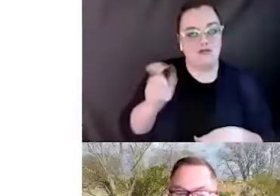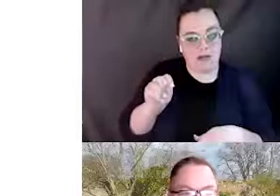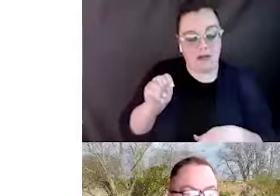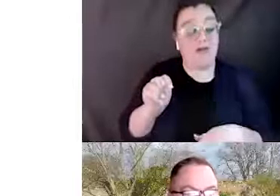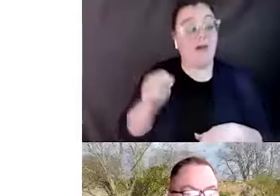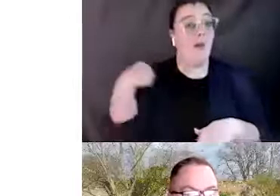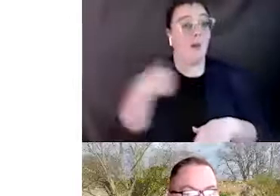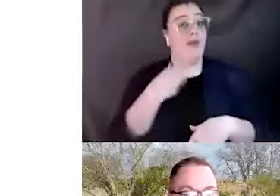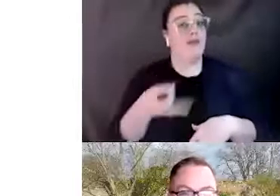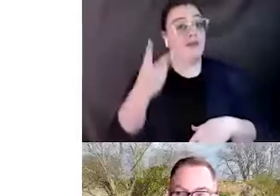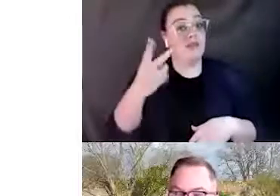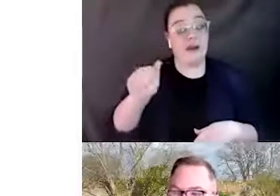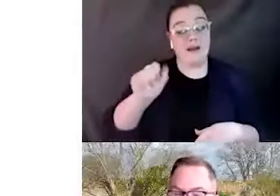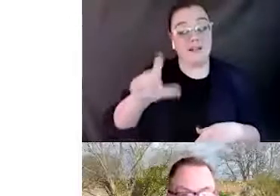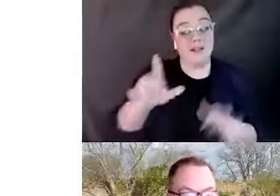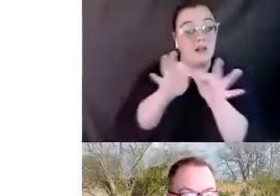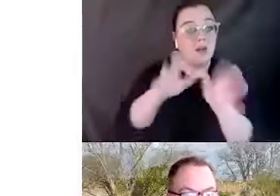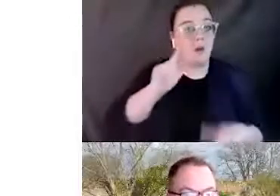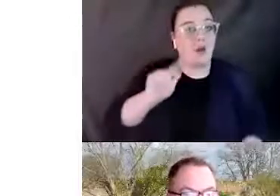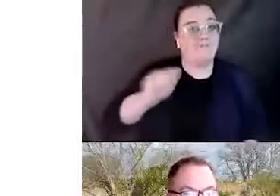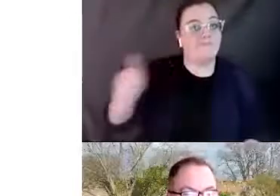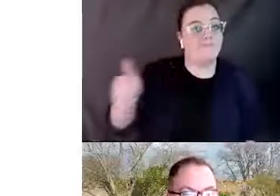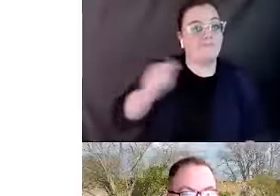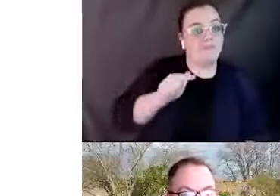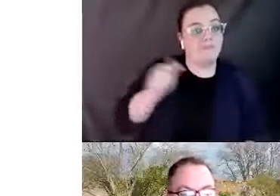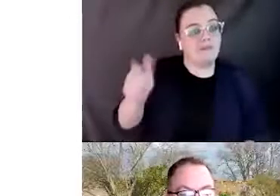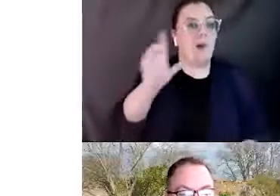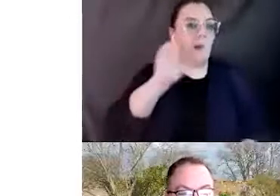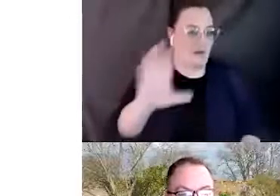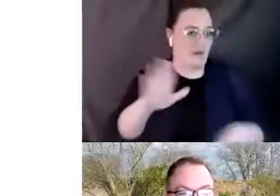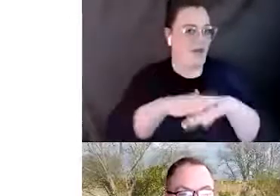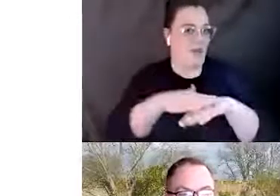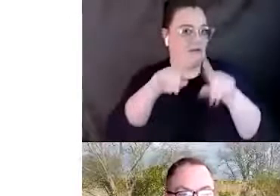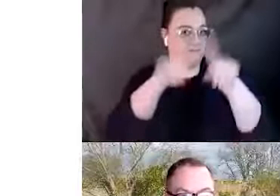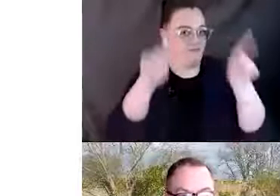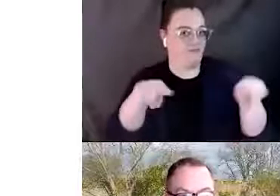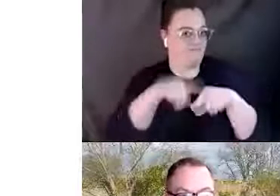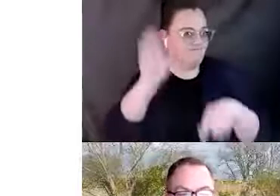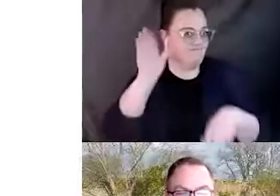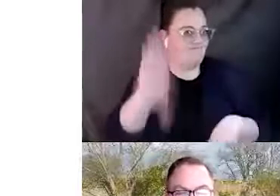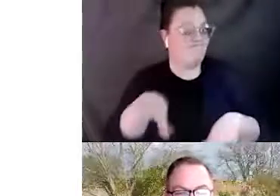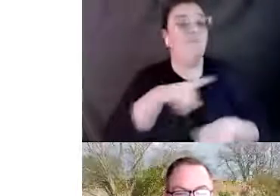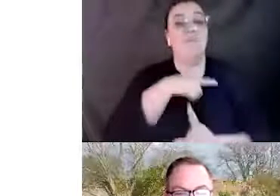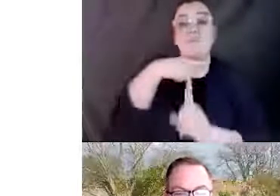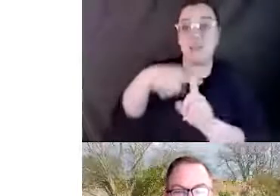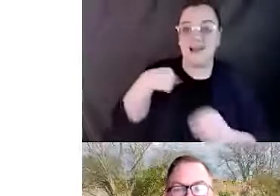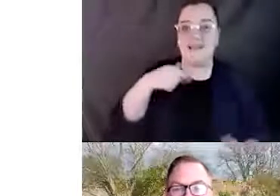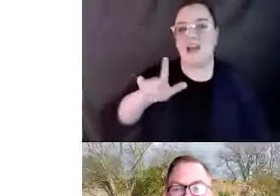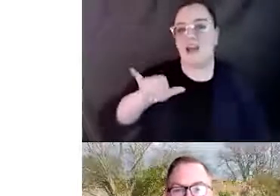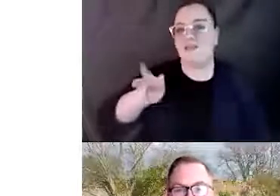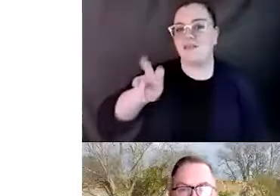and taking turns, so we really appreciate them being with us. There's also a live transcript that you can manage.